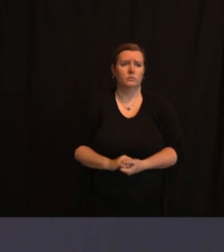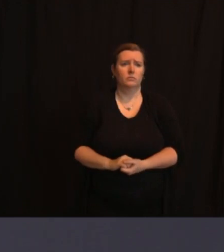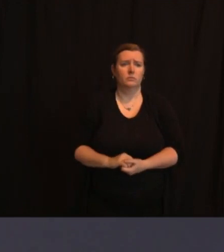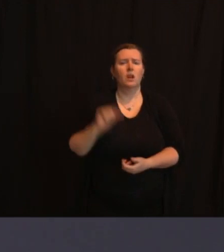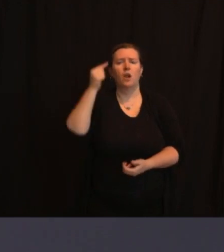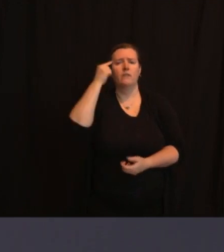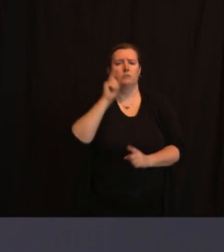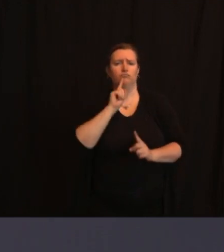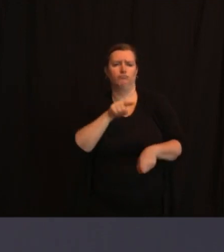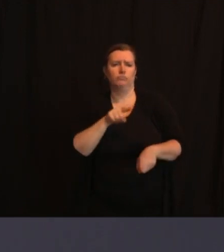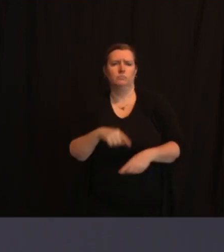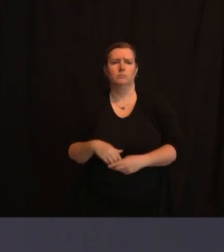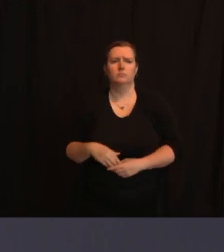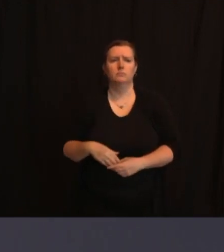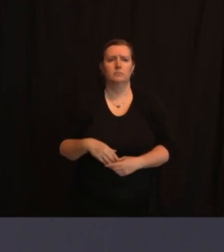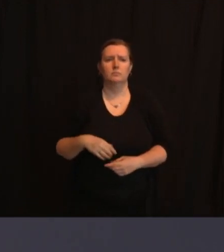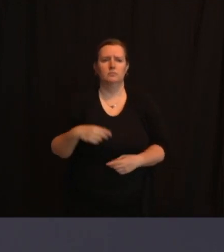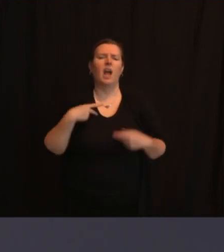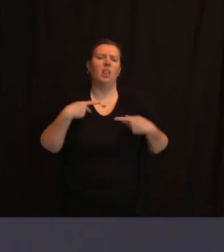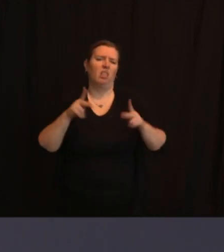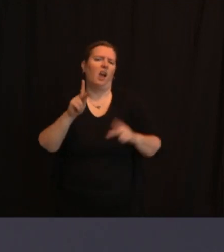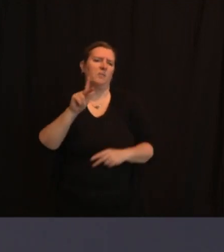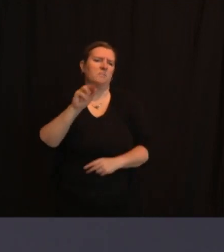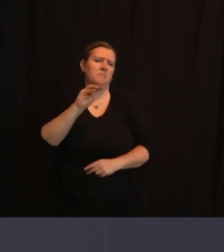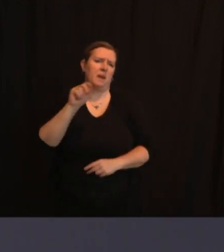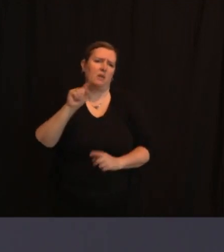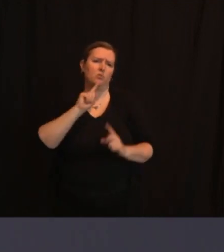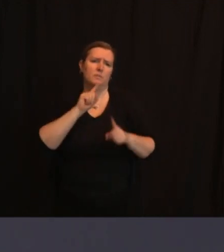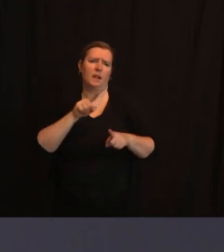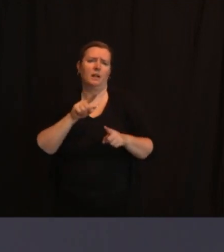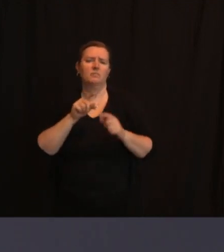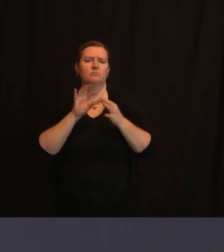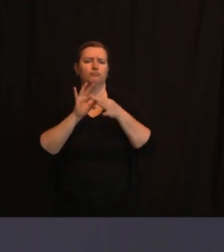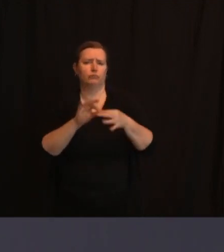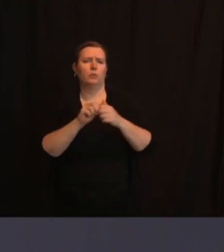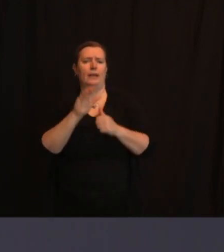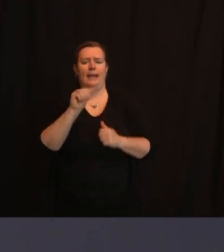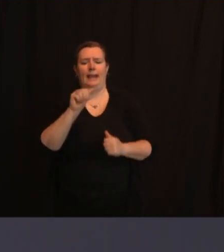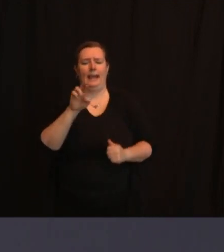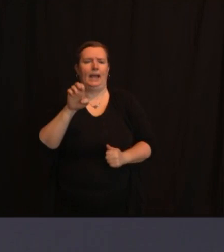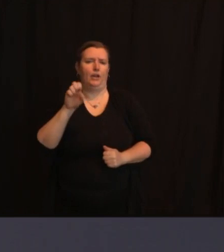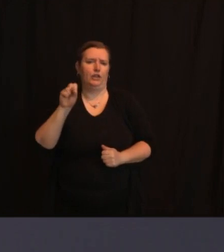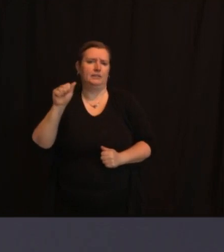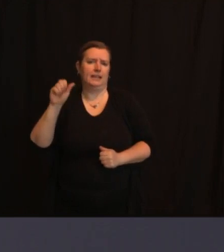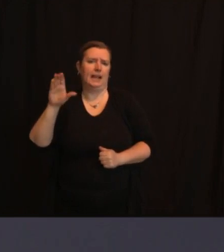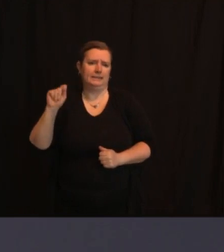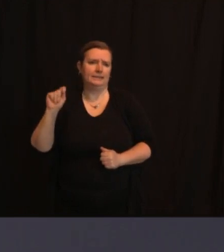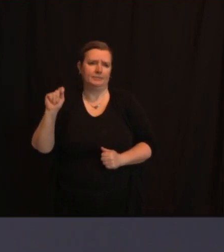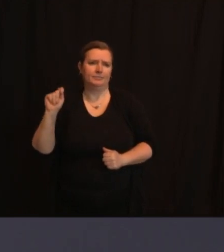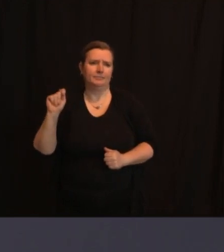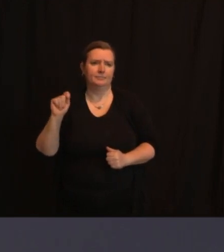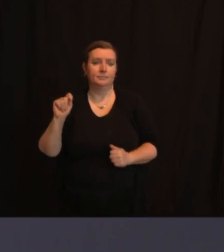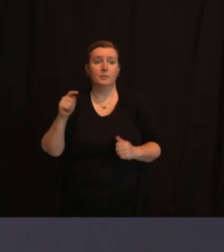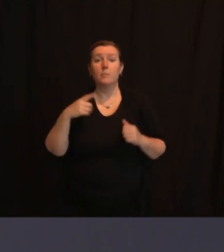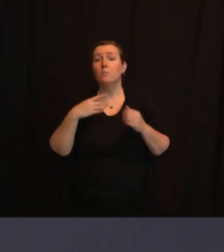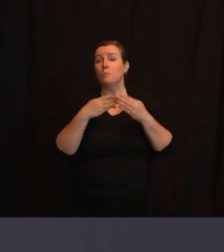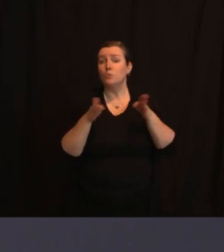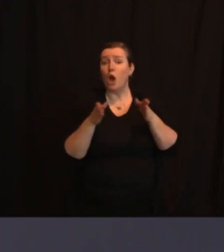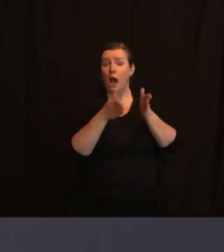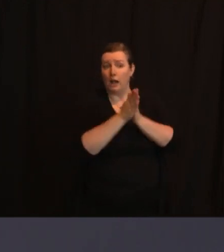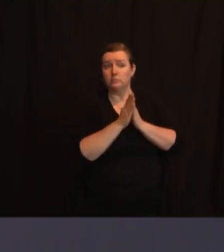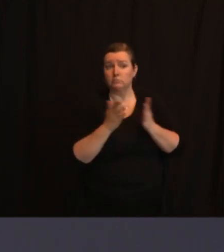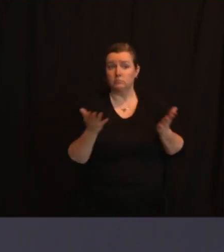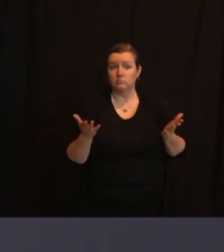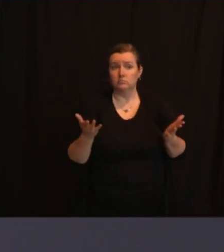Matt address that in terms of guidance. The broader ask right now for us is overwhelmingly